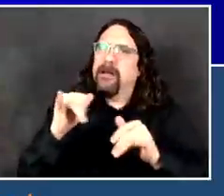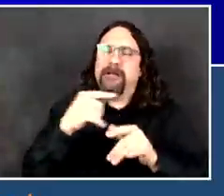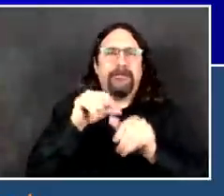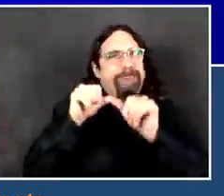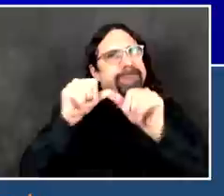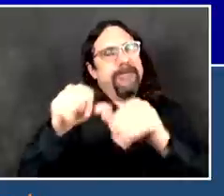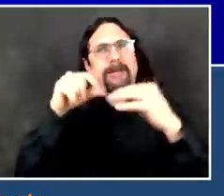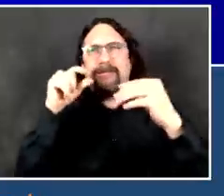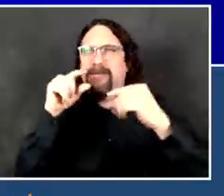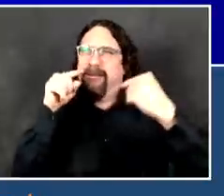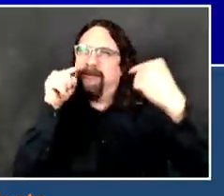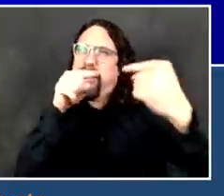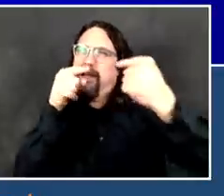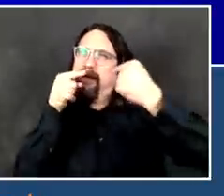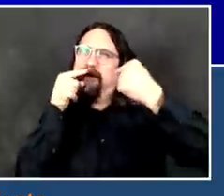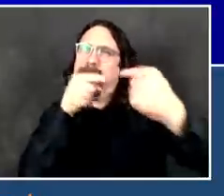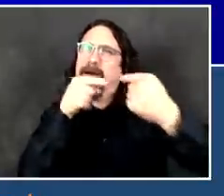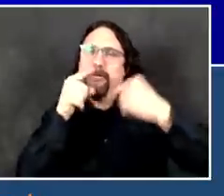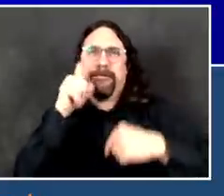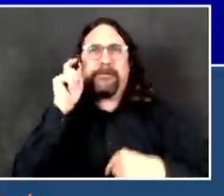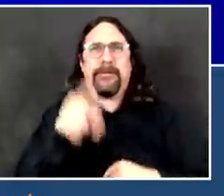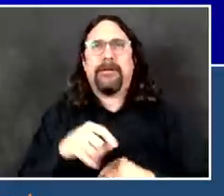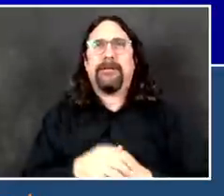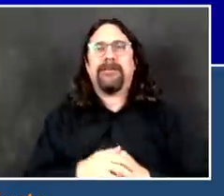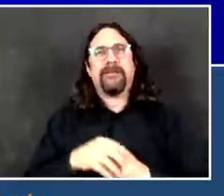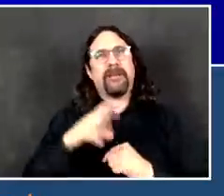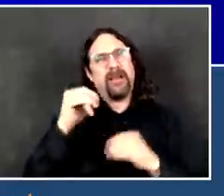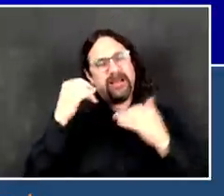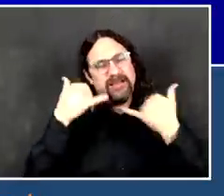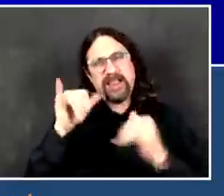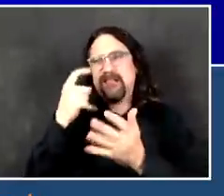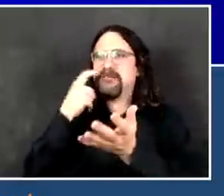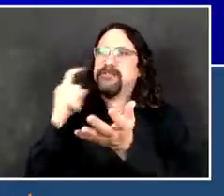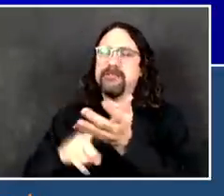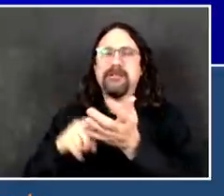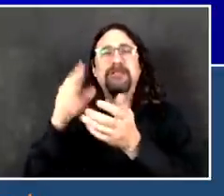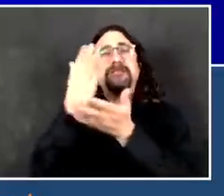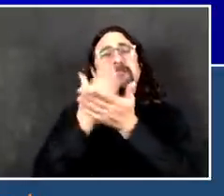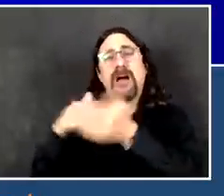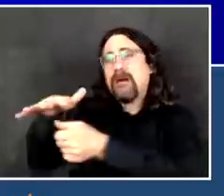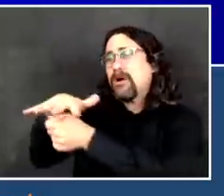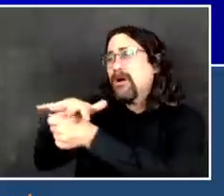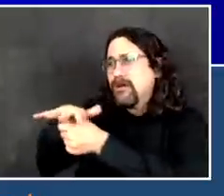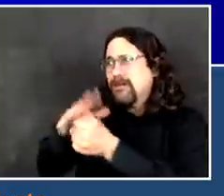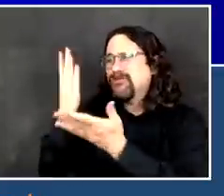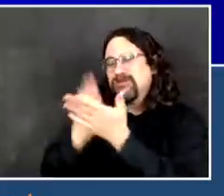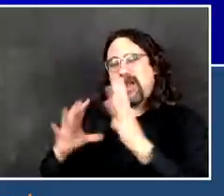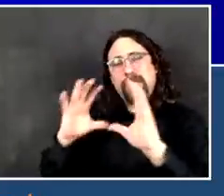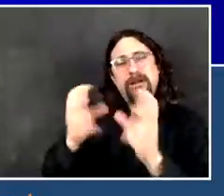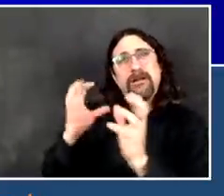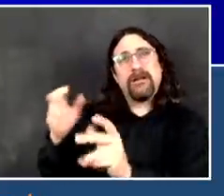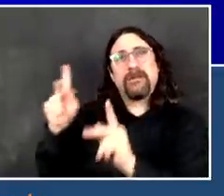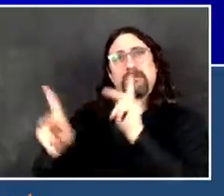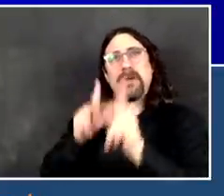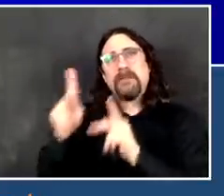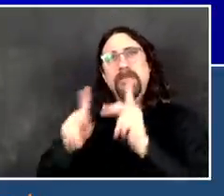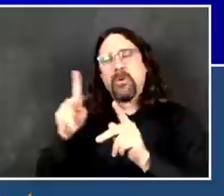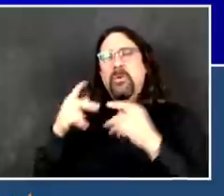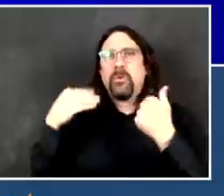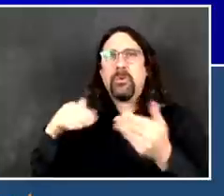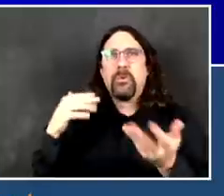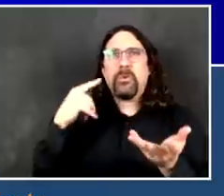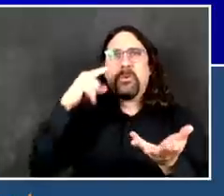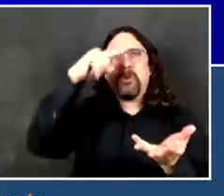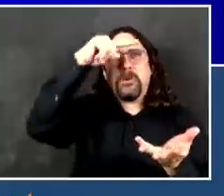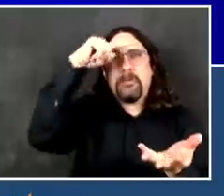care available historically. And that means our communities of color and our immigrant communities, our lower income communities. We need to fight back, and